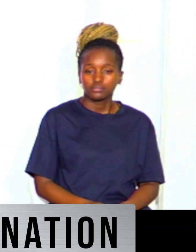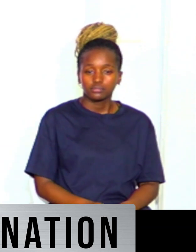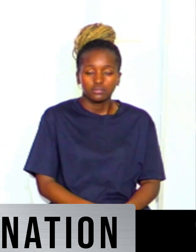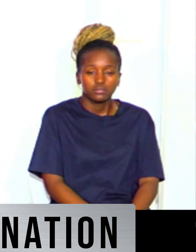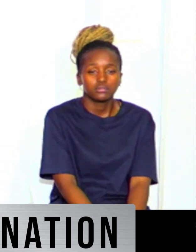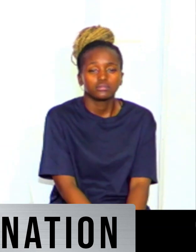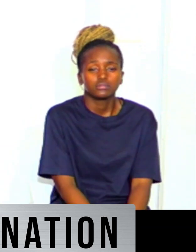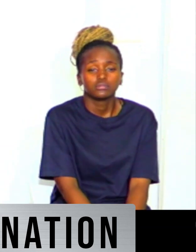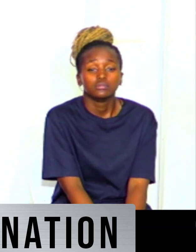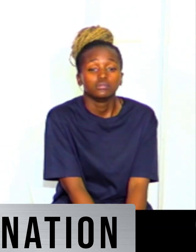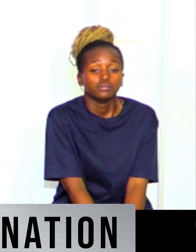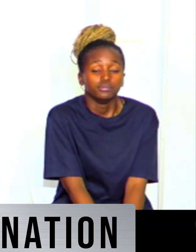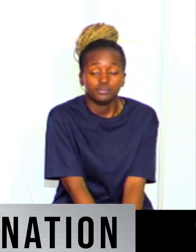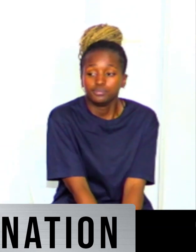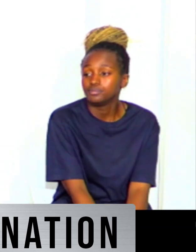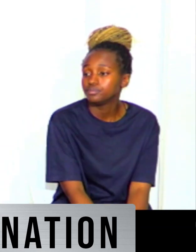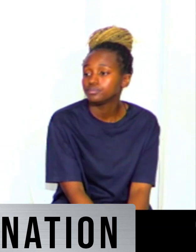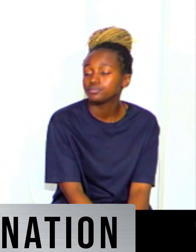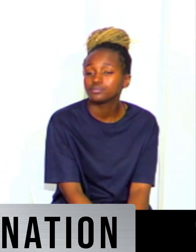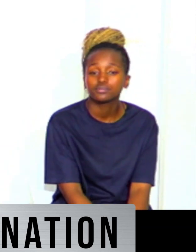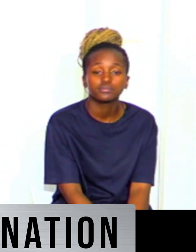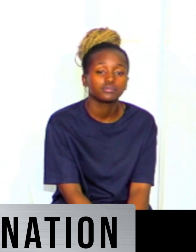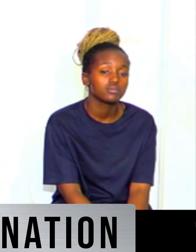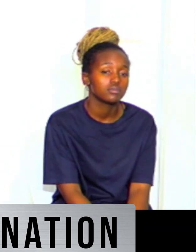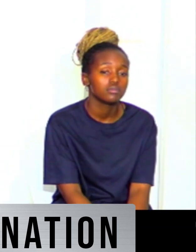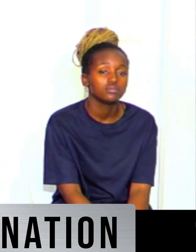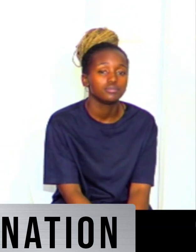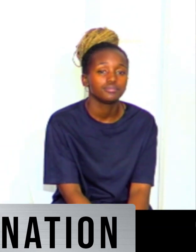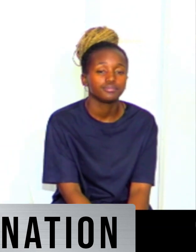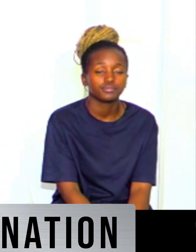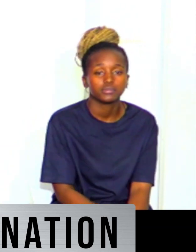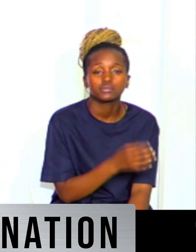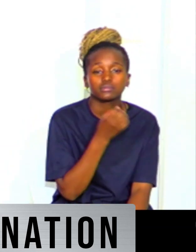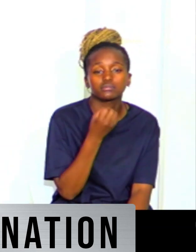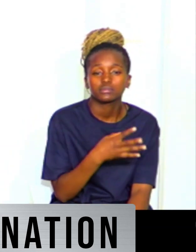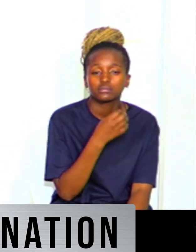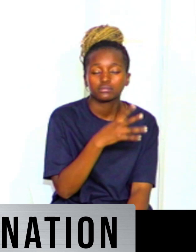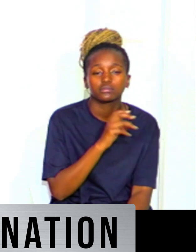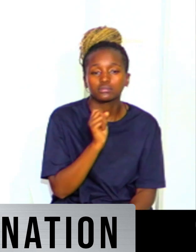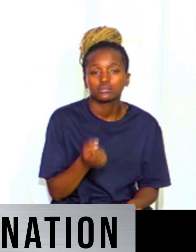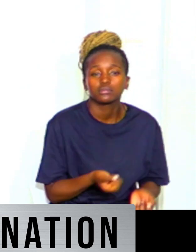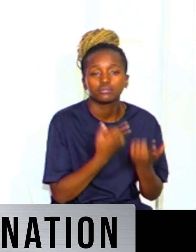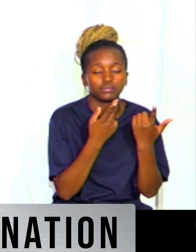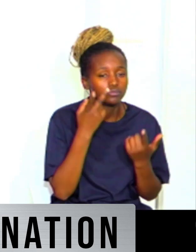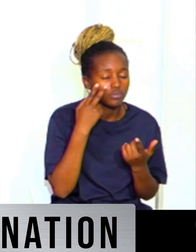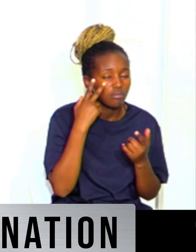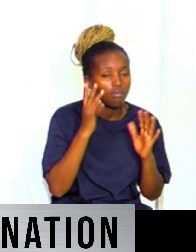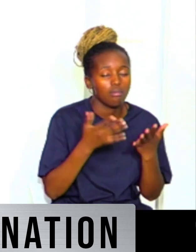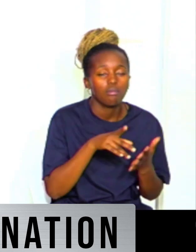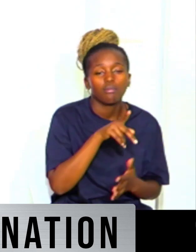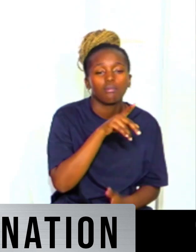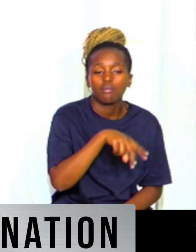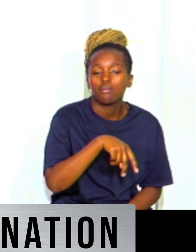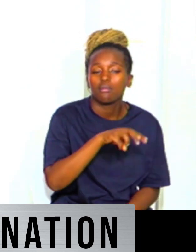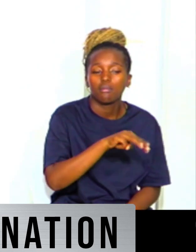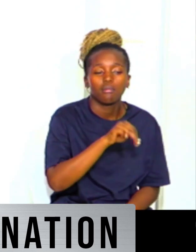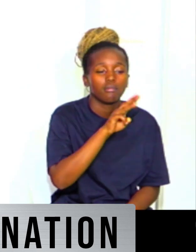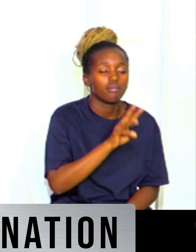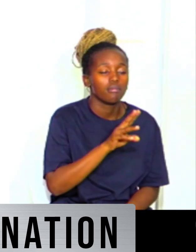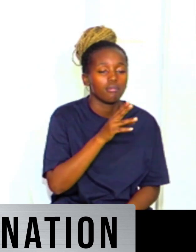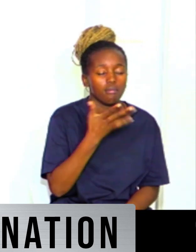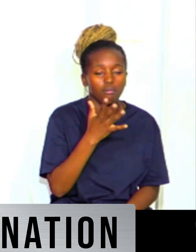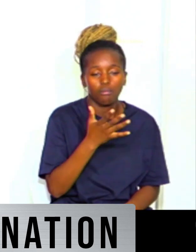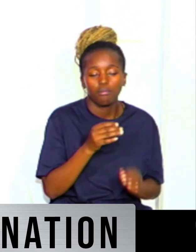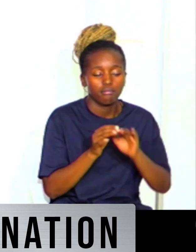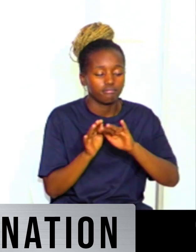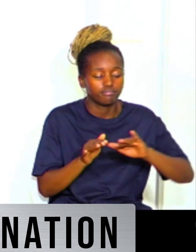that most of events the PWDs are pushed aside. Something that doesn't make sense. It's very